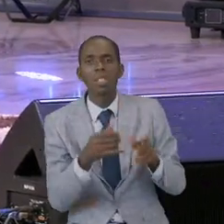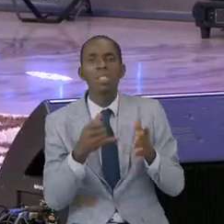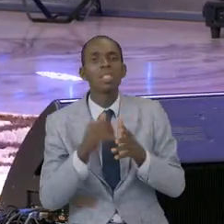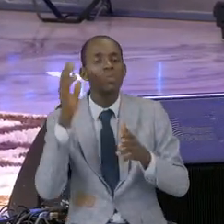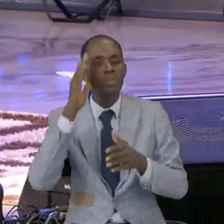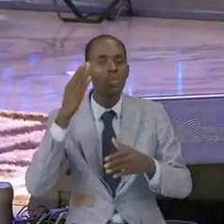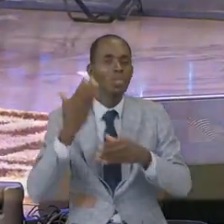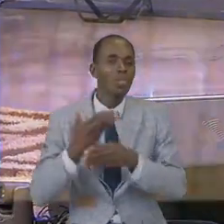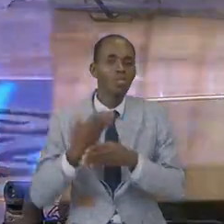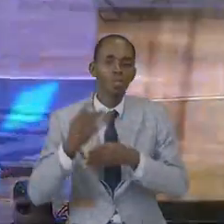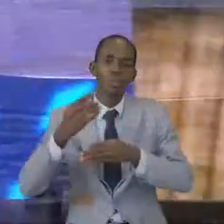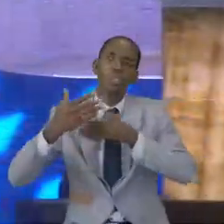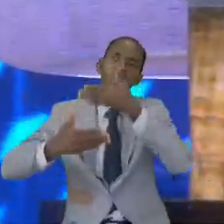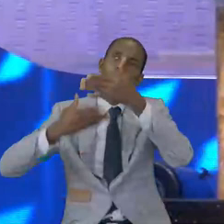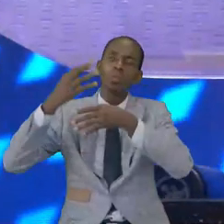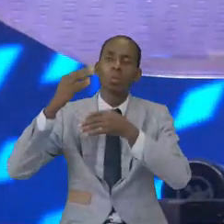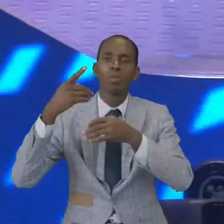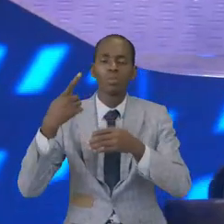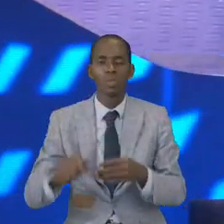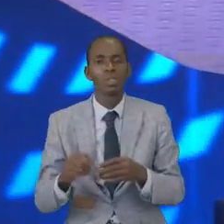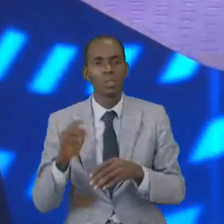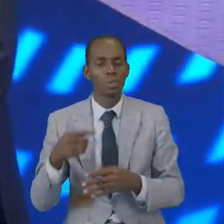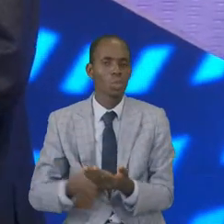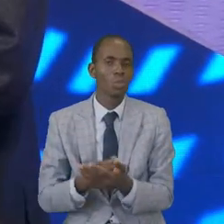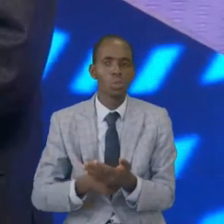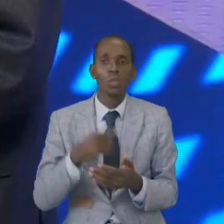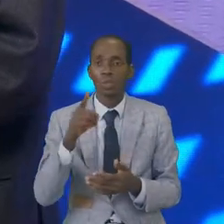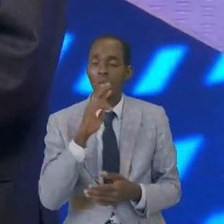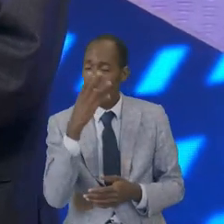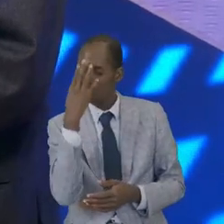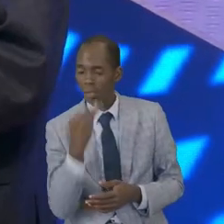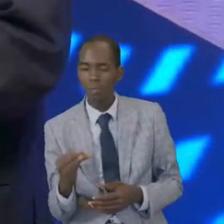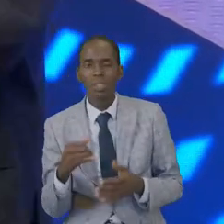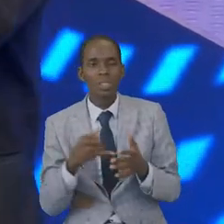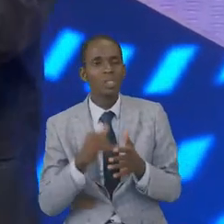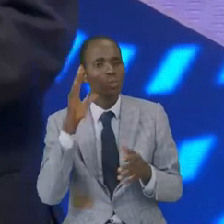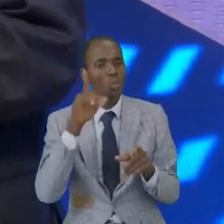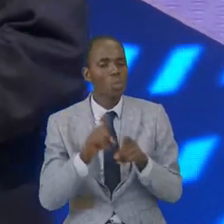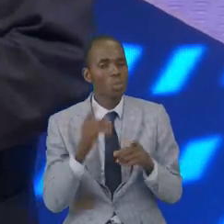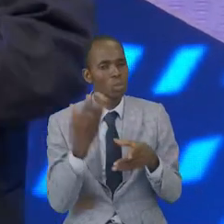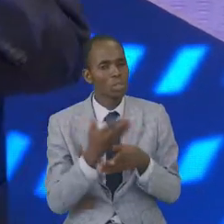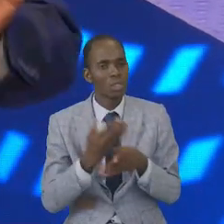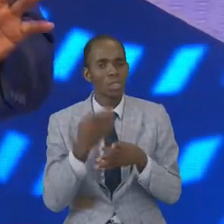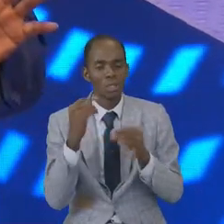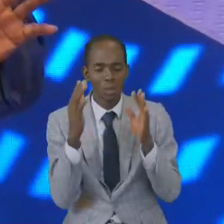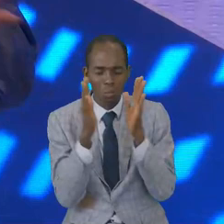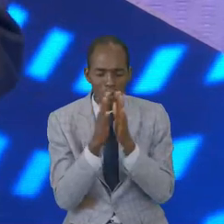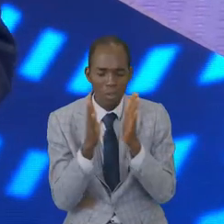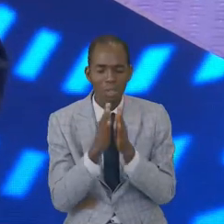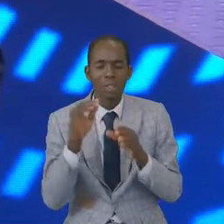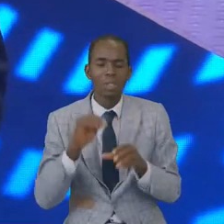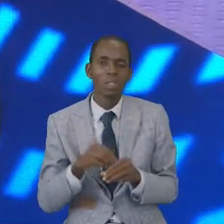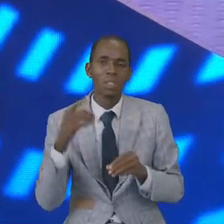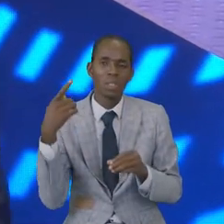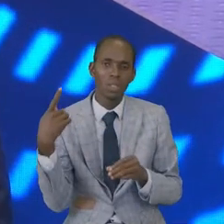the gospel, they're sleeping. They hinder the prayer in the ministry, they're sleeping. The people who